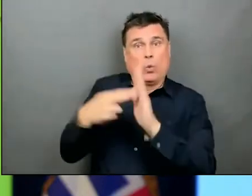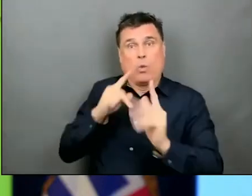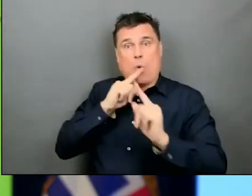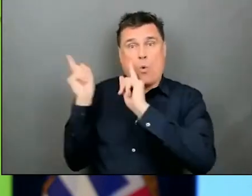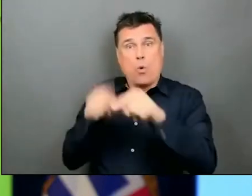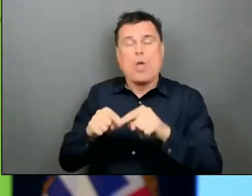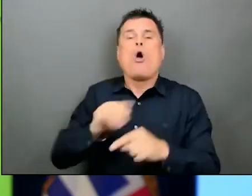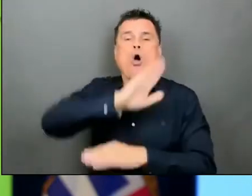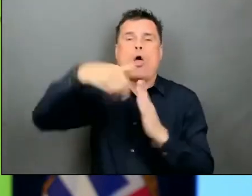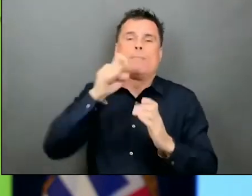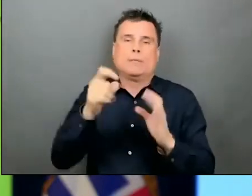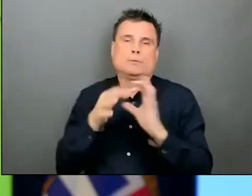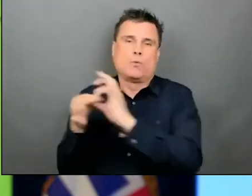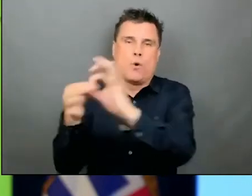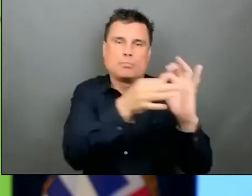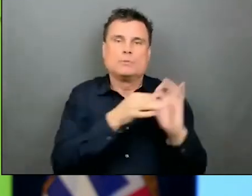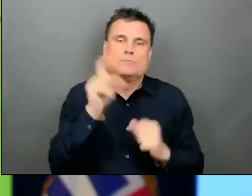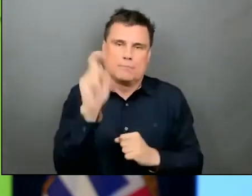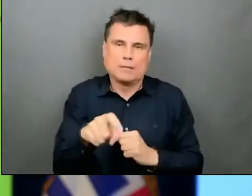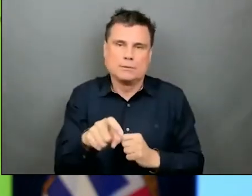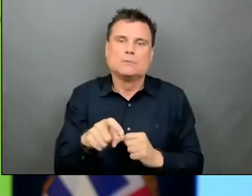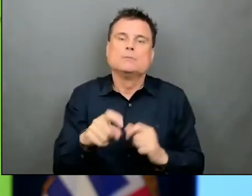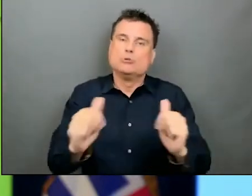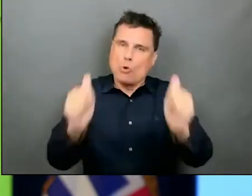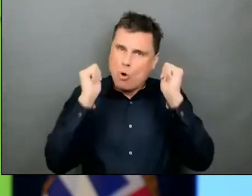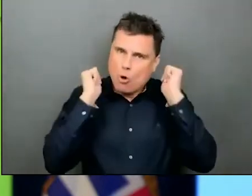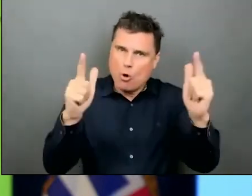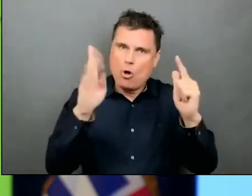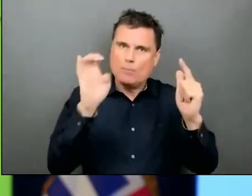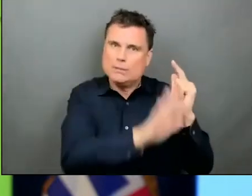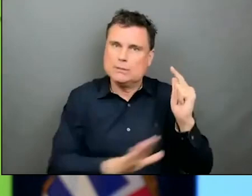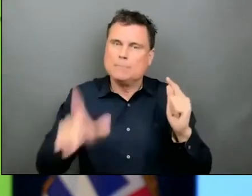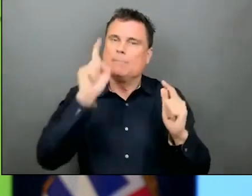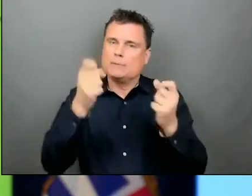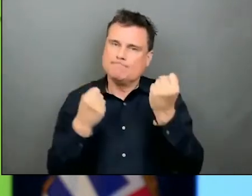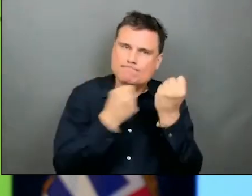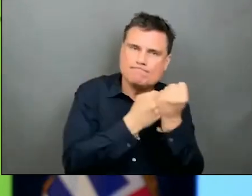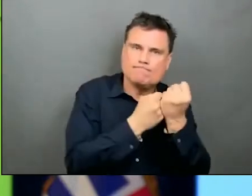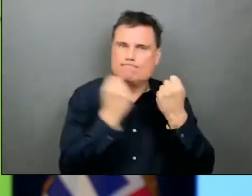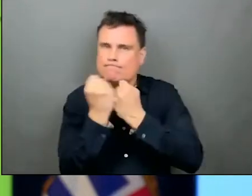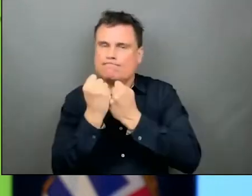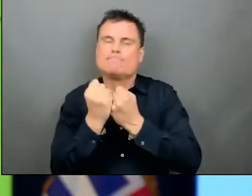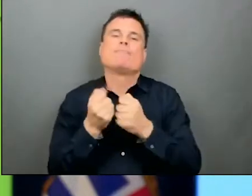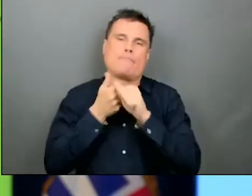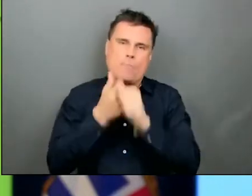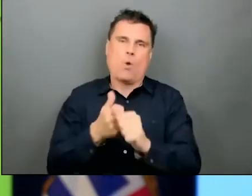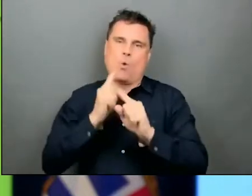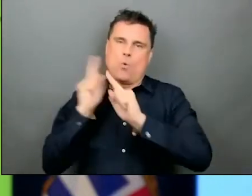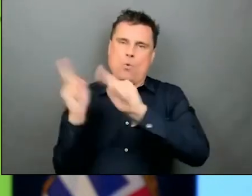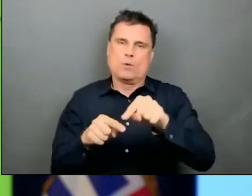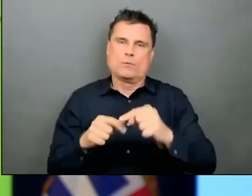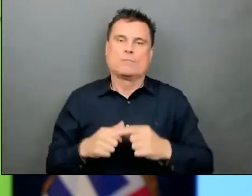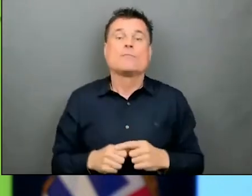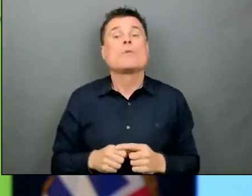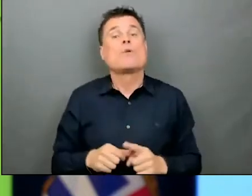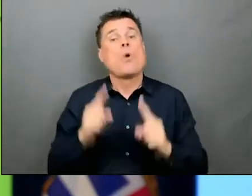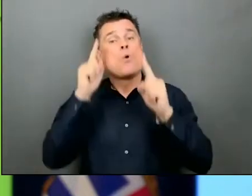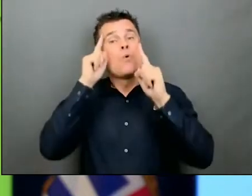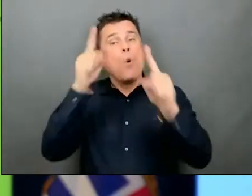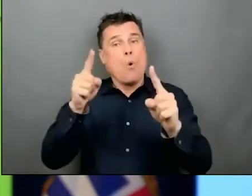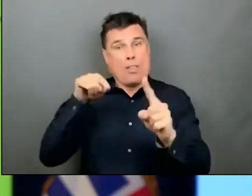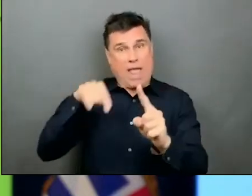previous measures, this is an all-hands-on-deck approach. To help ensure this order is effectively enforced and